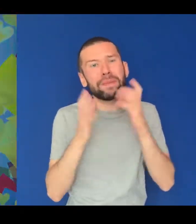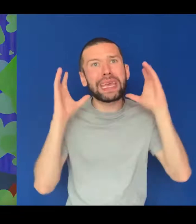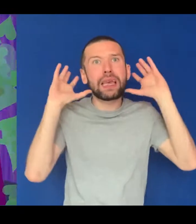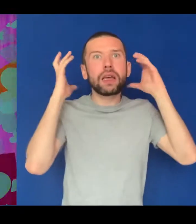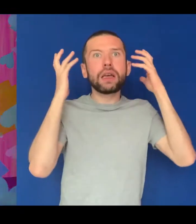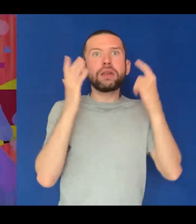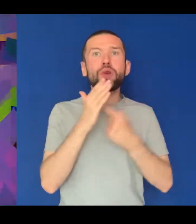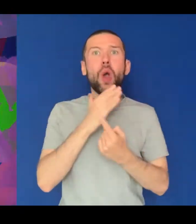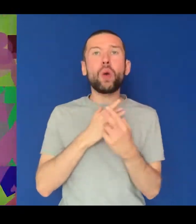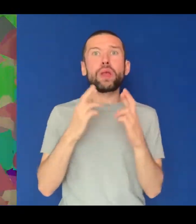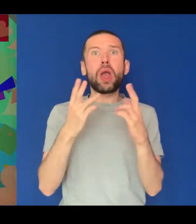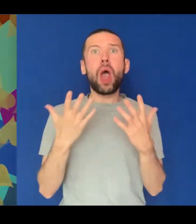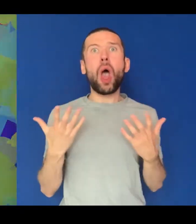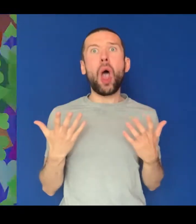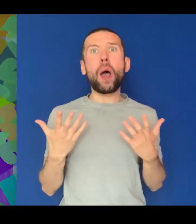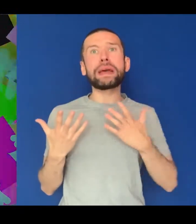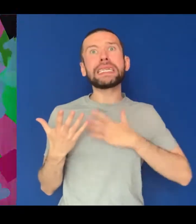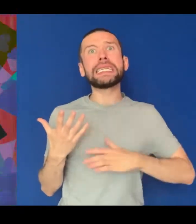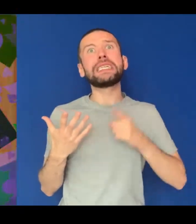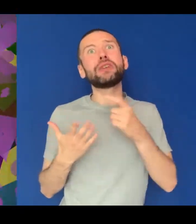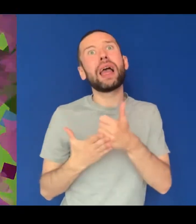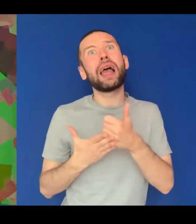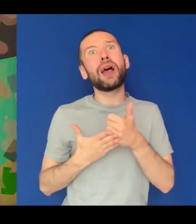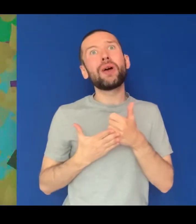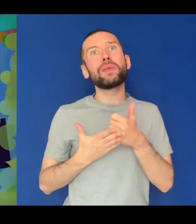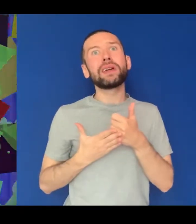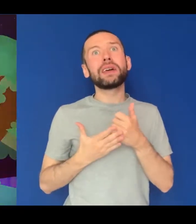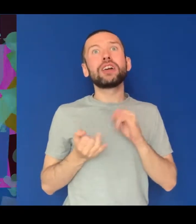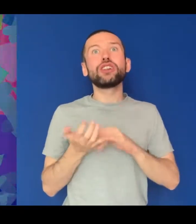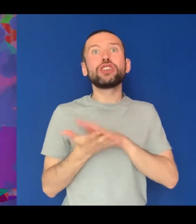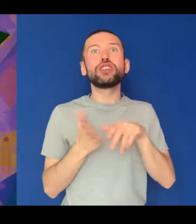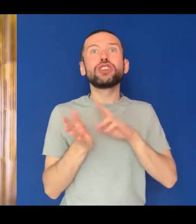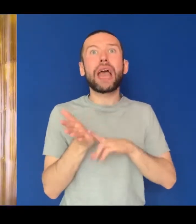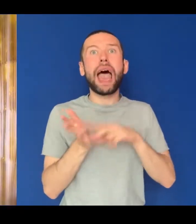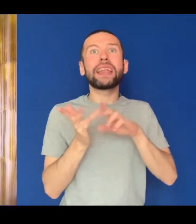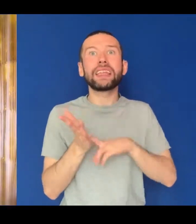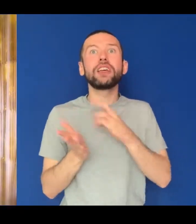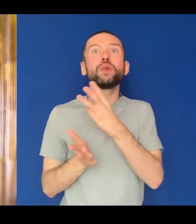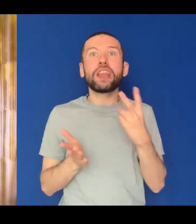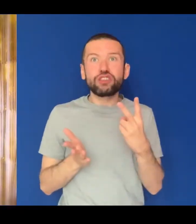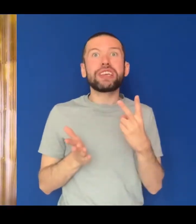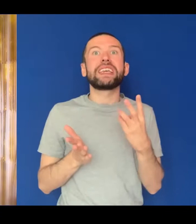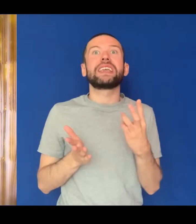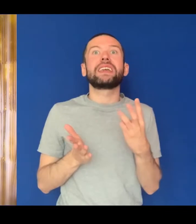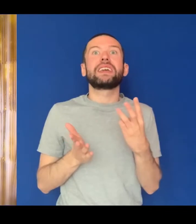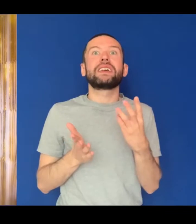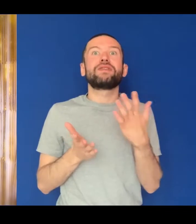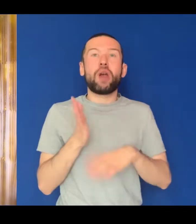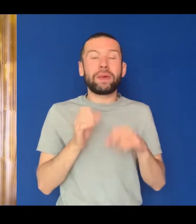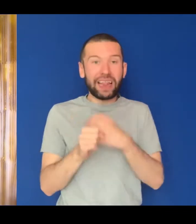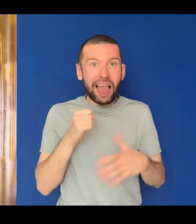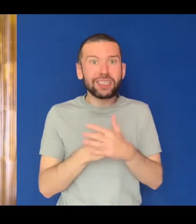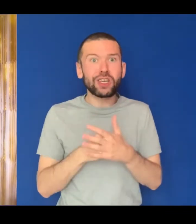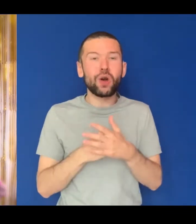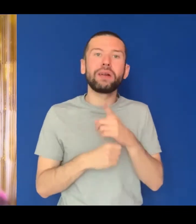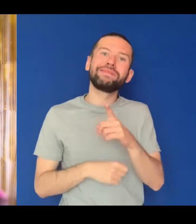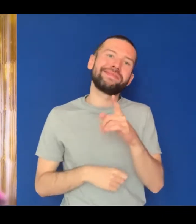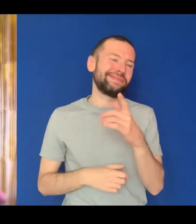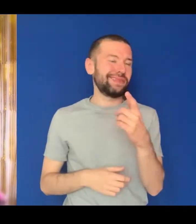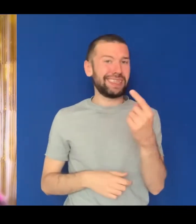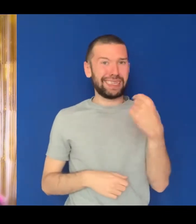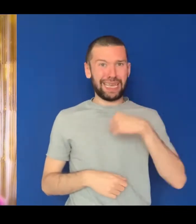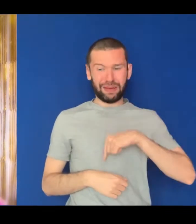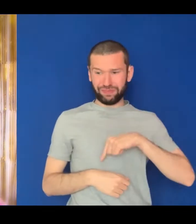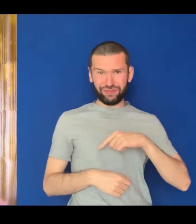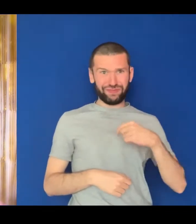You're my only hope. Shannon, 23, for Glasgow. Oh, Shannon hen, you've came to the worst